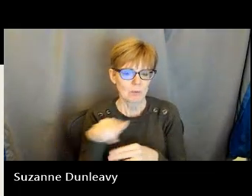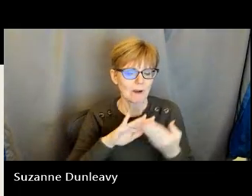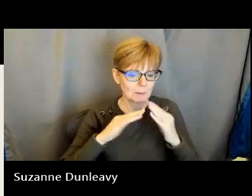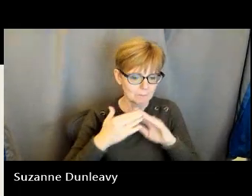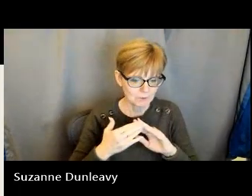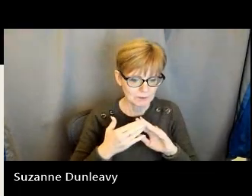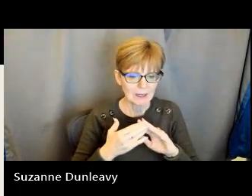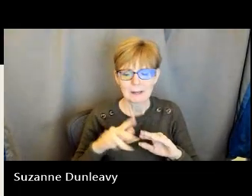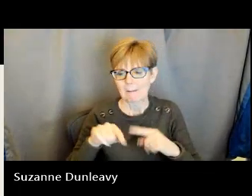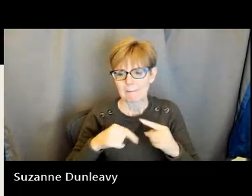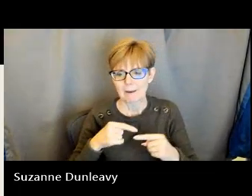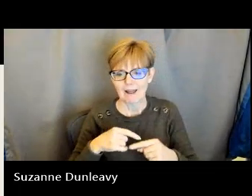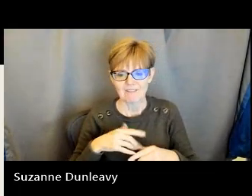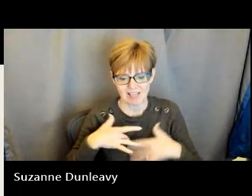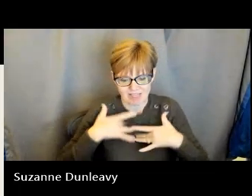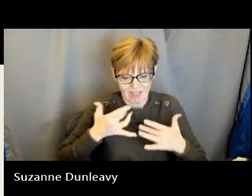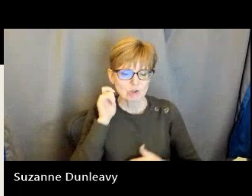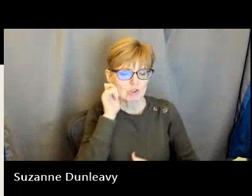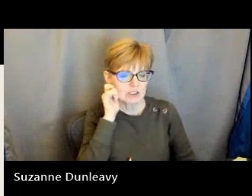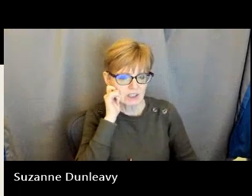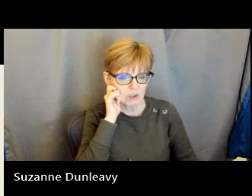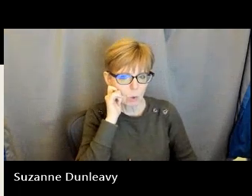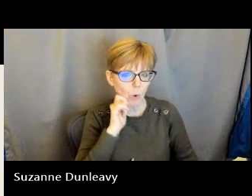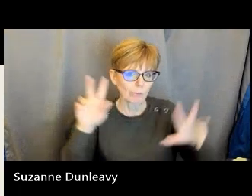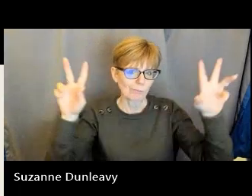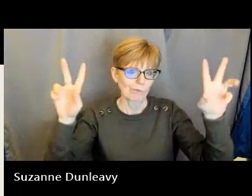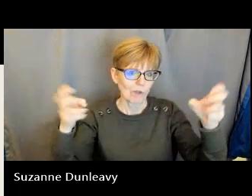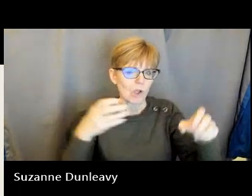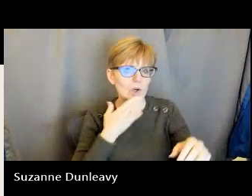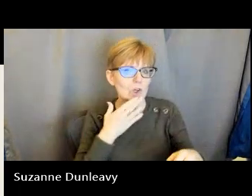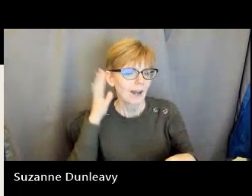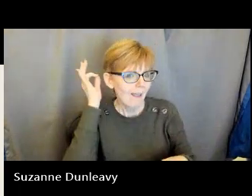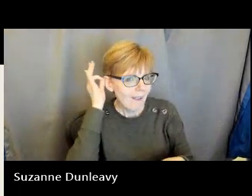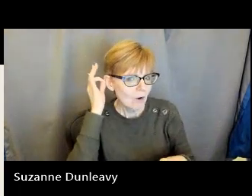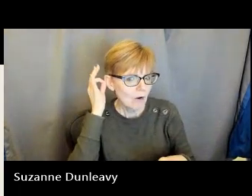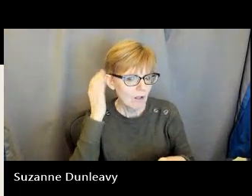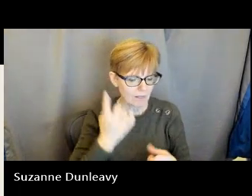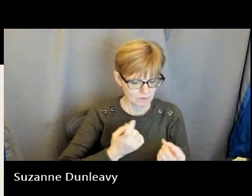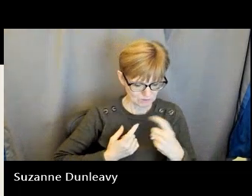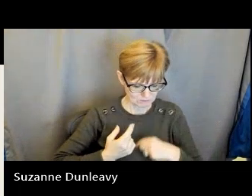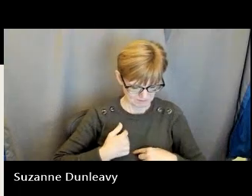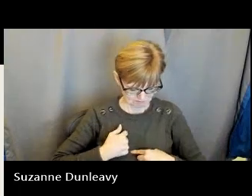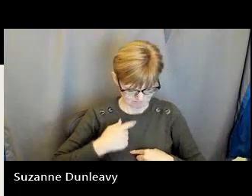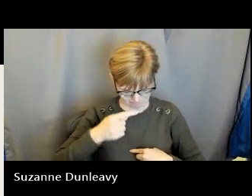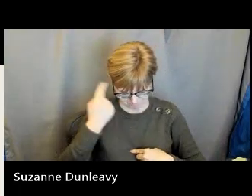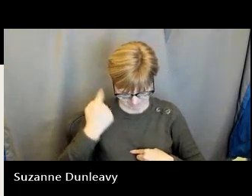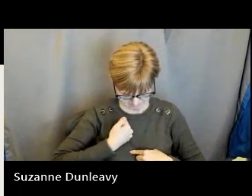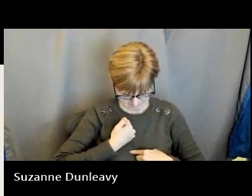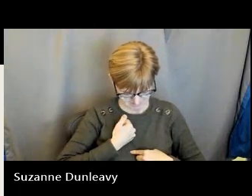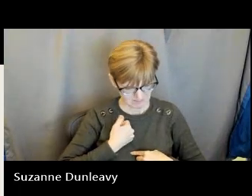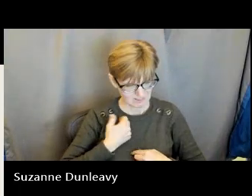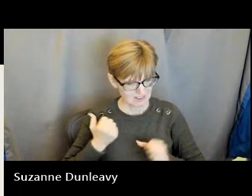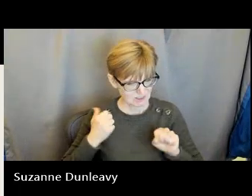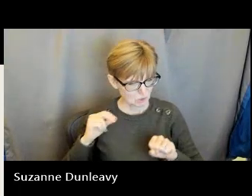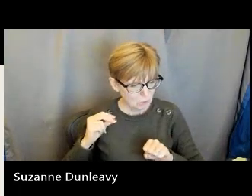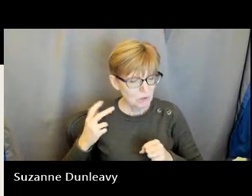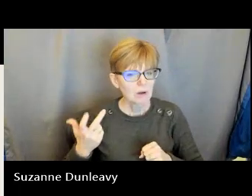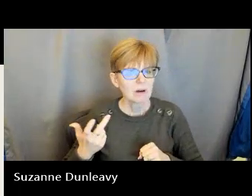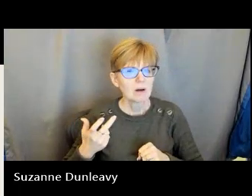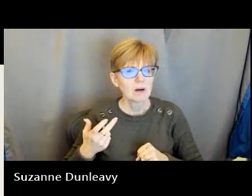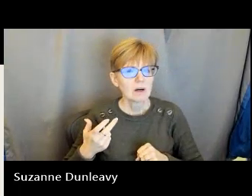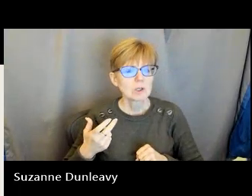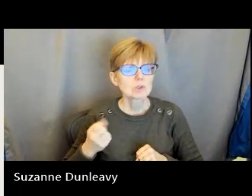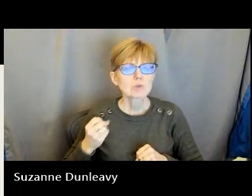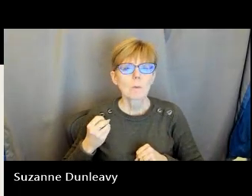hair. And these messages led me to question my own Blackness. And so we're all grappling with these things, right? As well, we know that